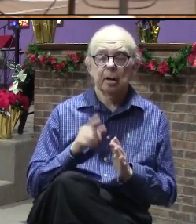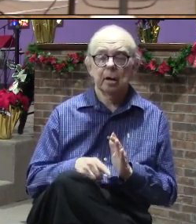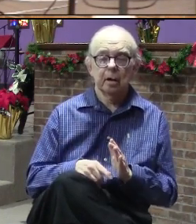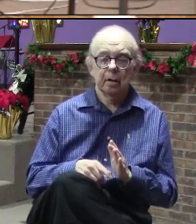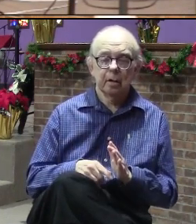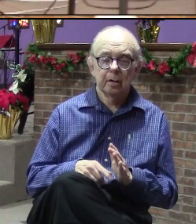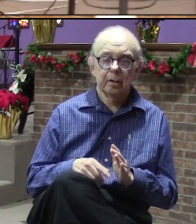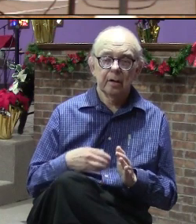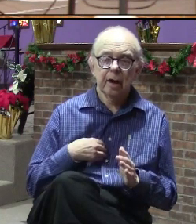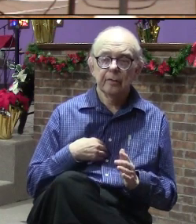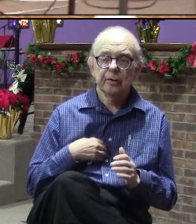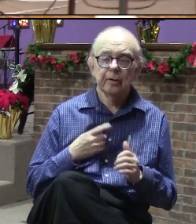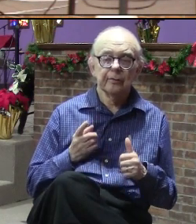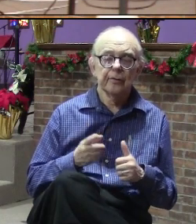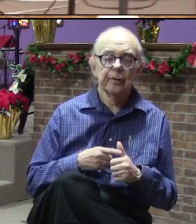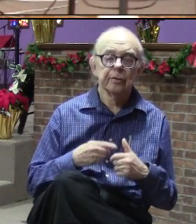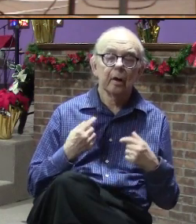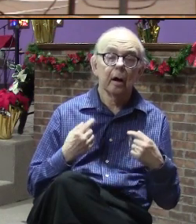first argument.